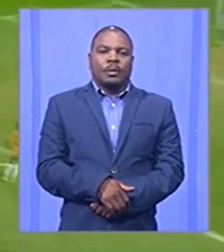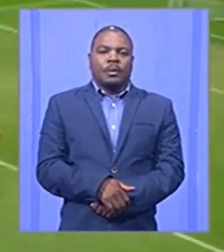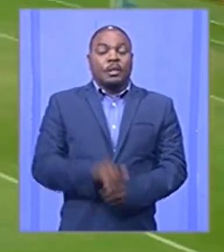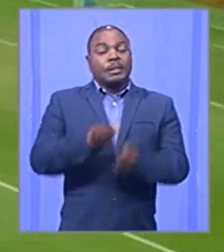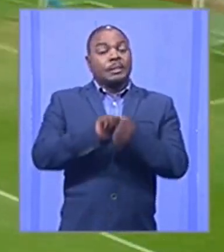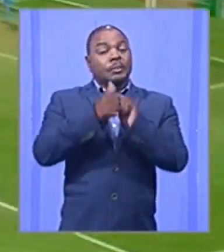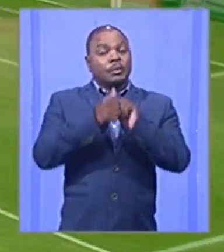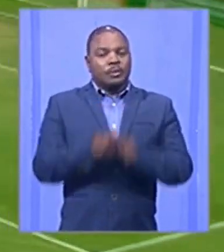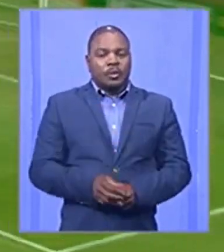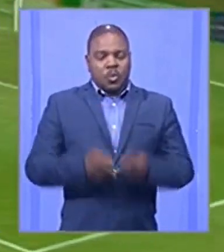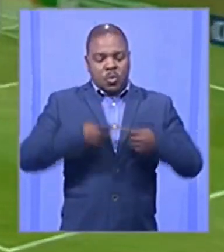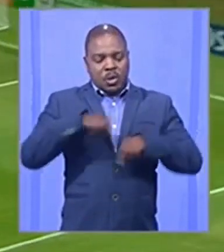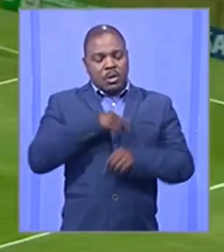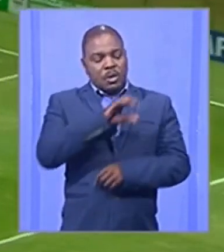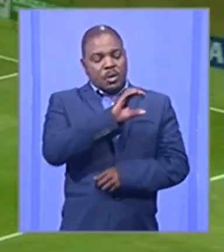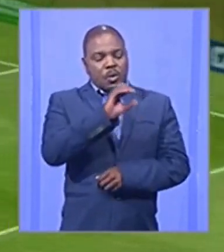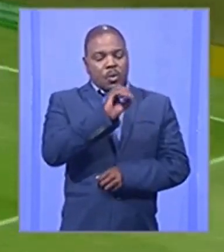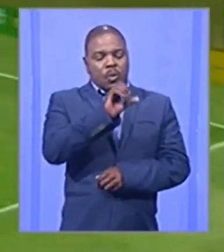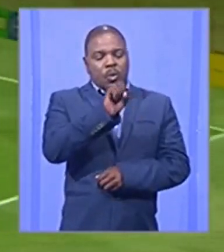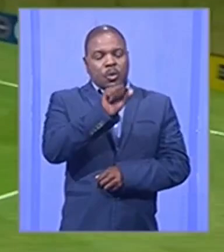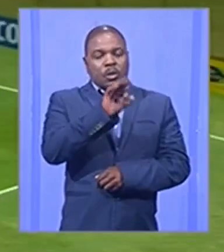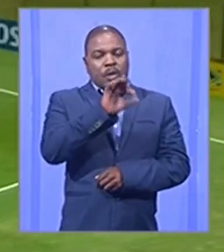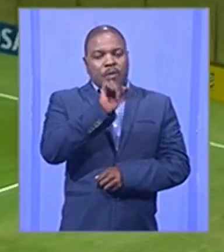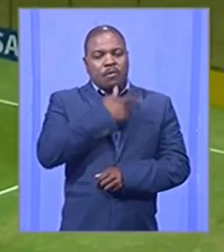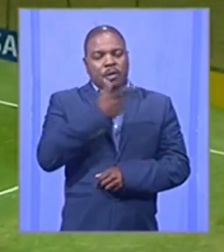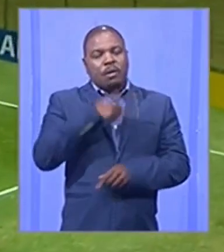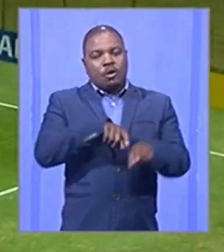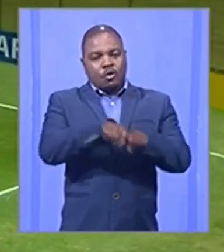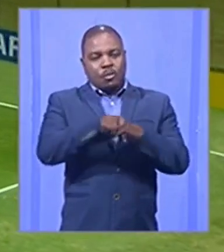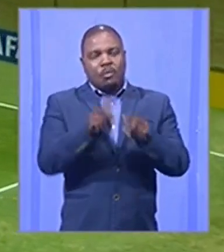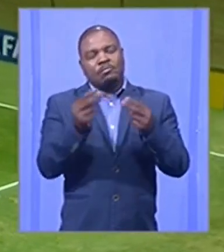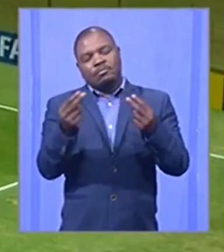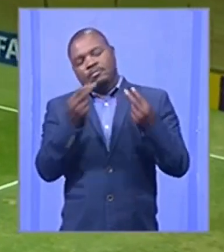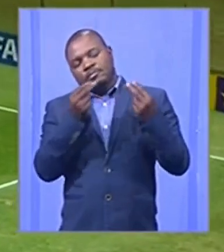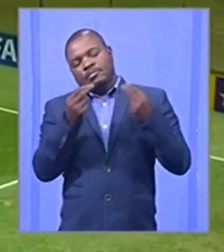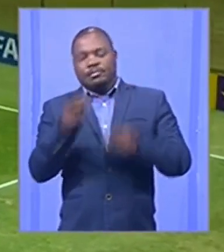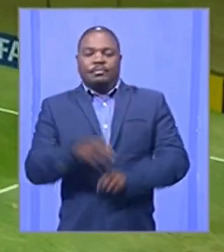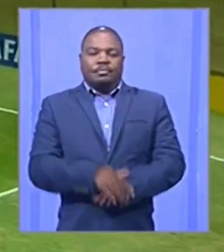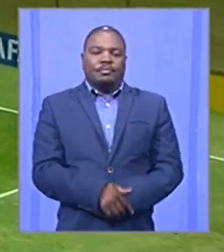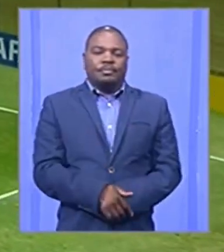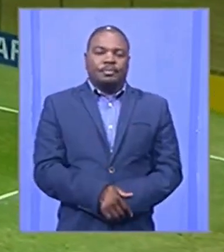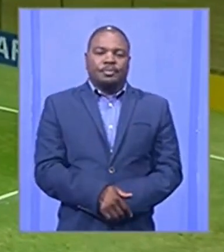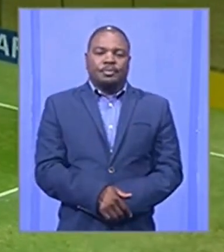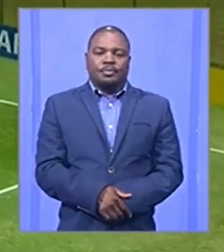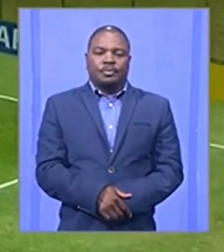Mo metshamekong re leba dipholo tsa metshameko ya COSAFA.